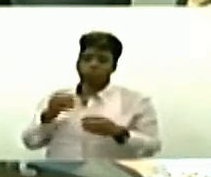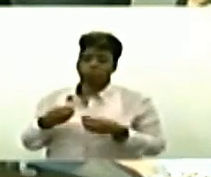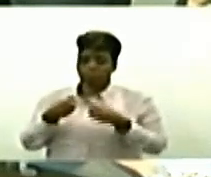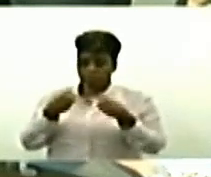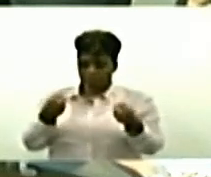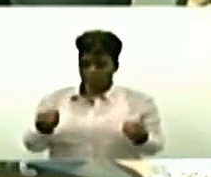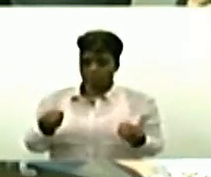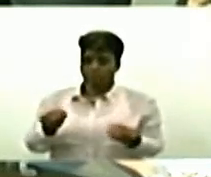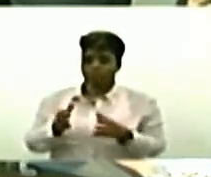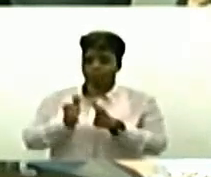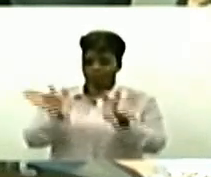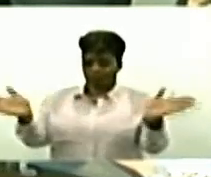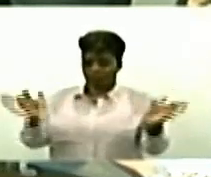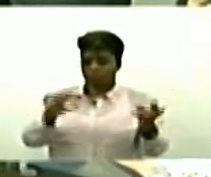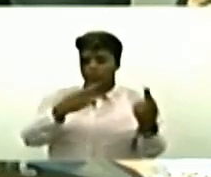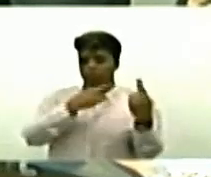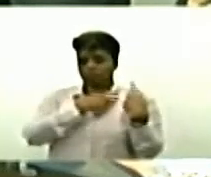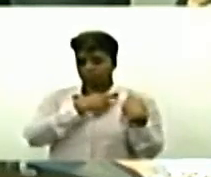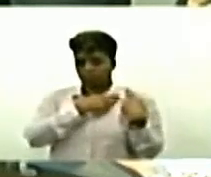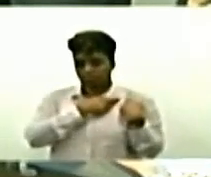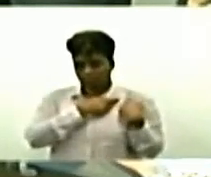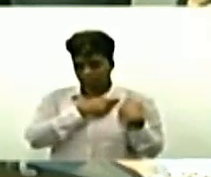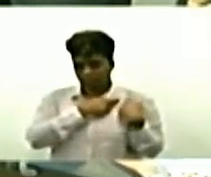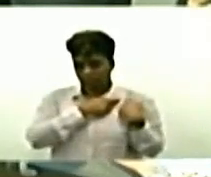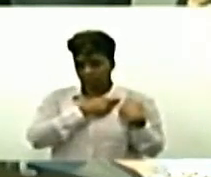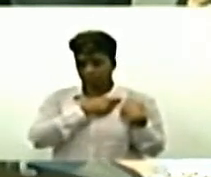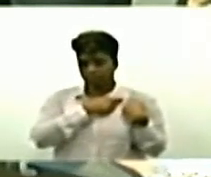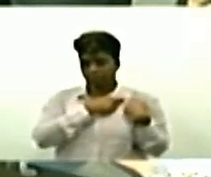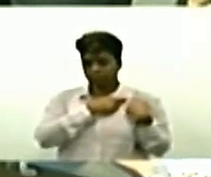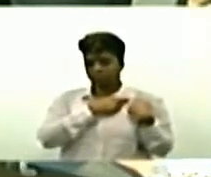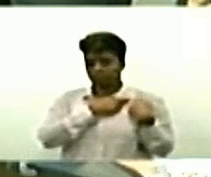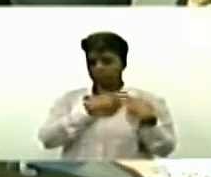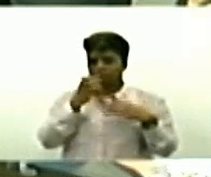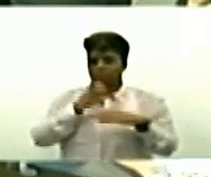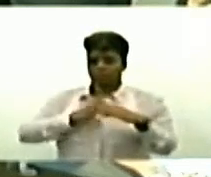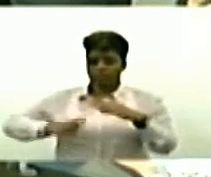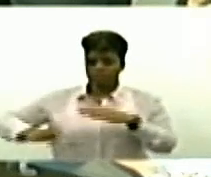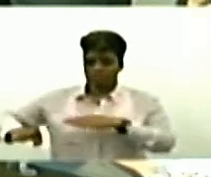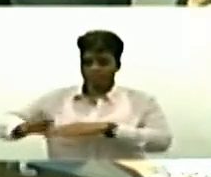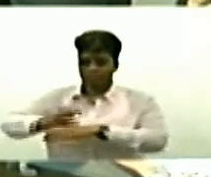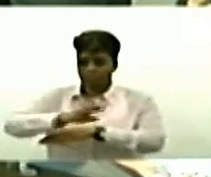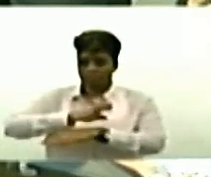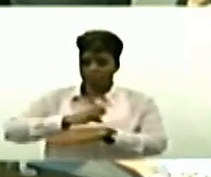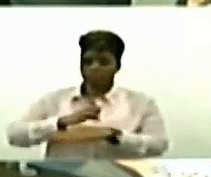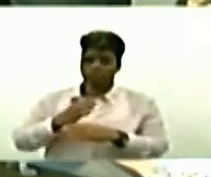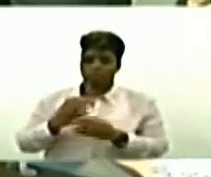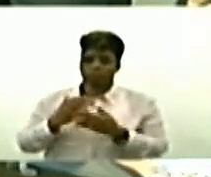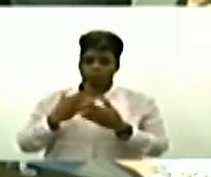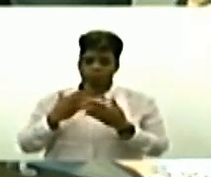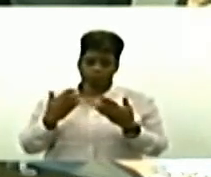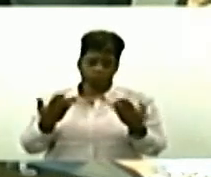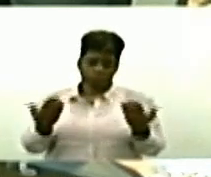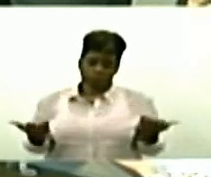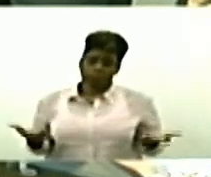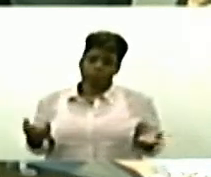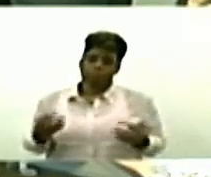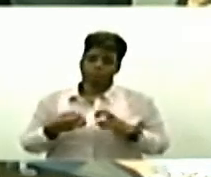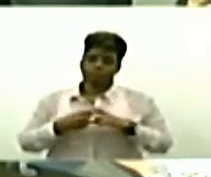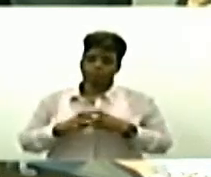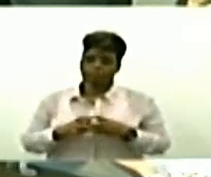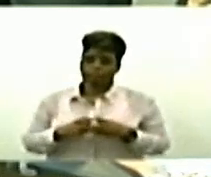to regulate as it relates to environmental issues, abatement of the Litter